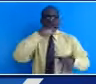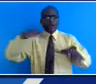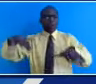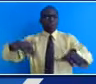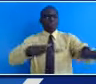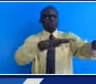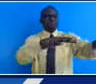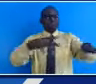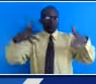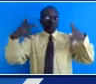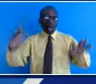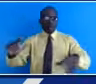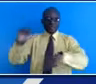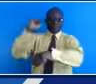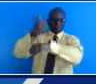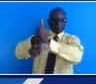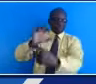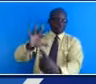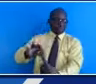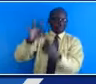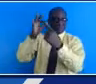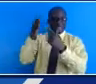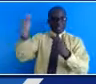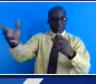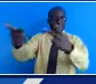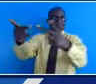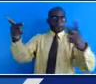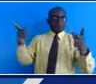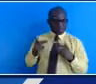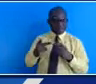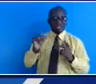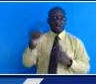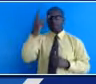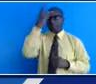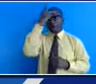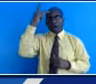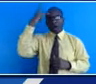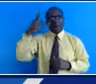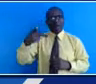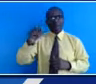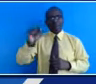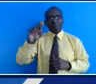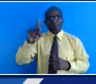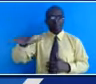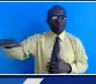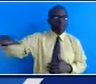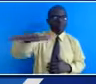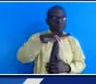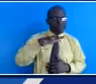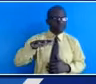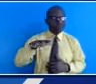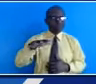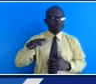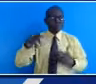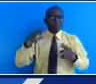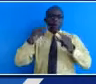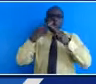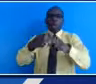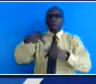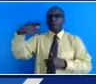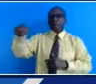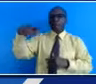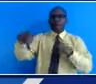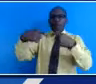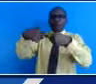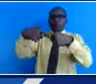little birdhouse. You pull out a purple ribbon. It's all been sanitized. You put a little note to remember somebody that you've lost for COVID. You can